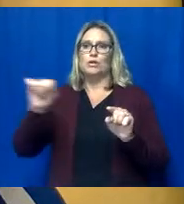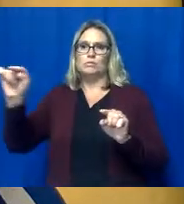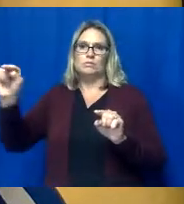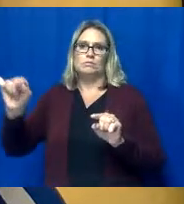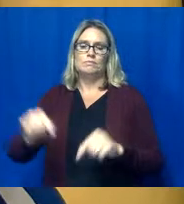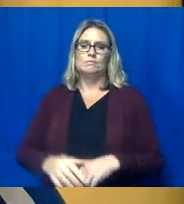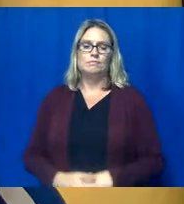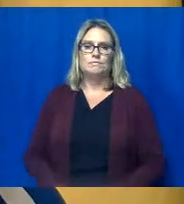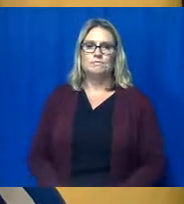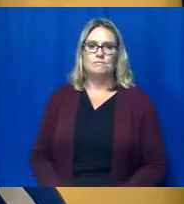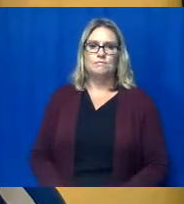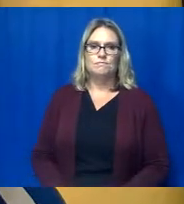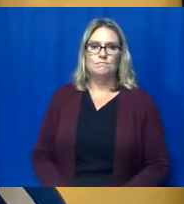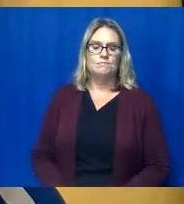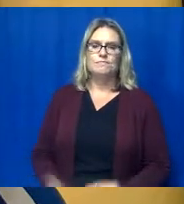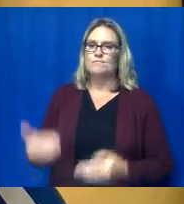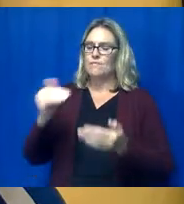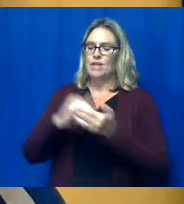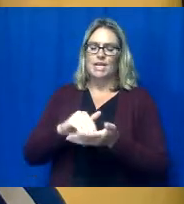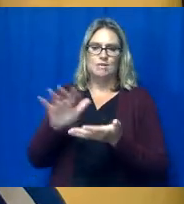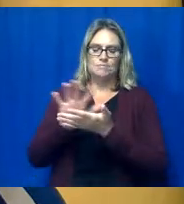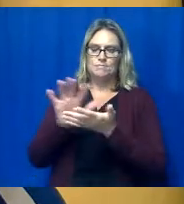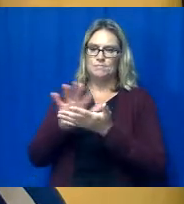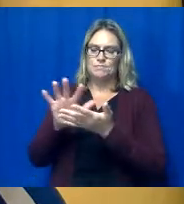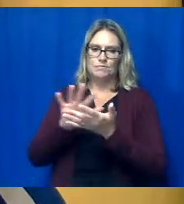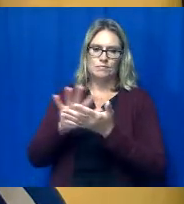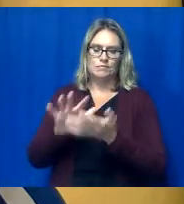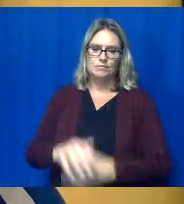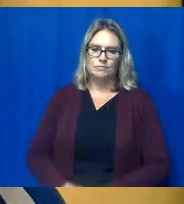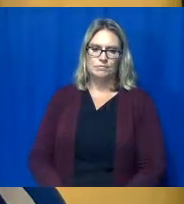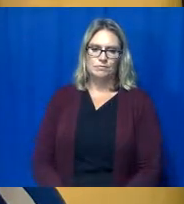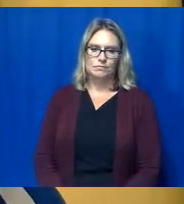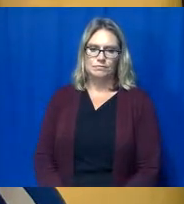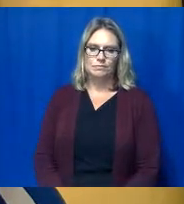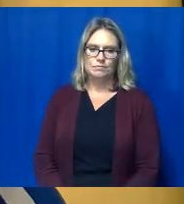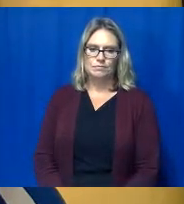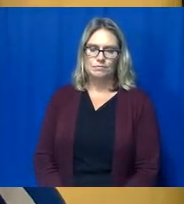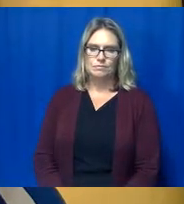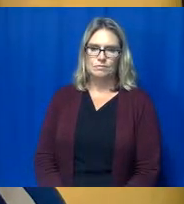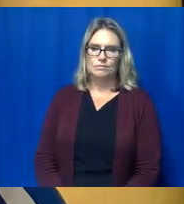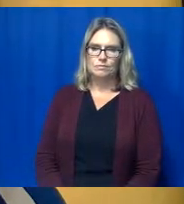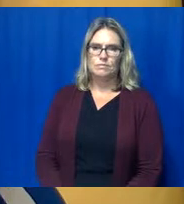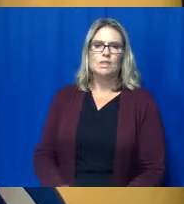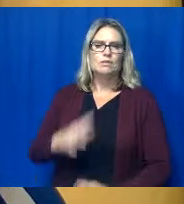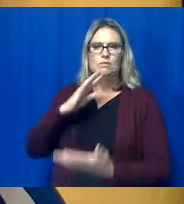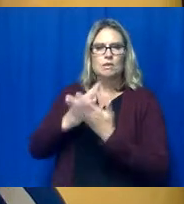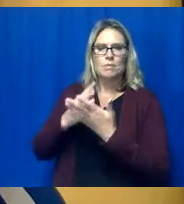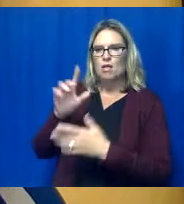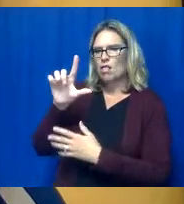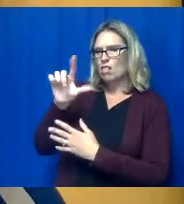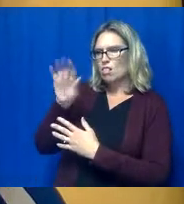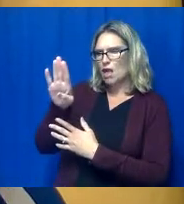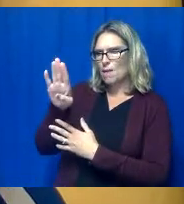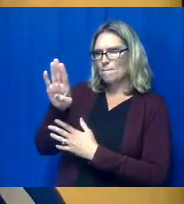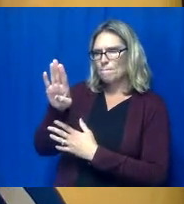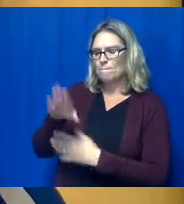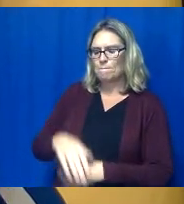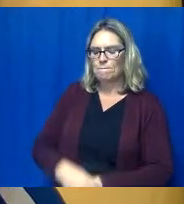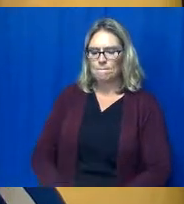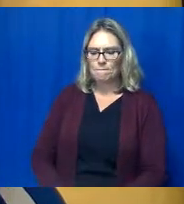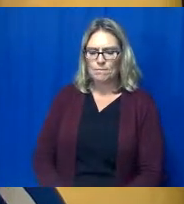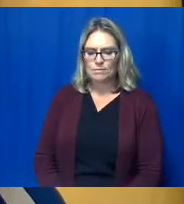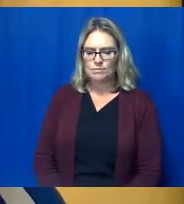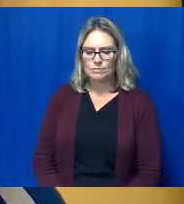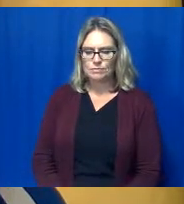a surgical unit will close completely, lab services will close, other services with other healthcare professionals